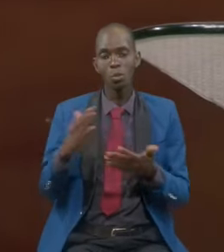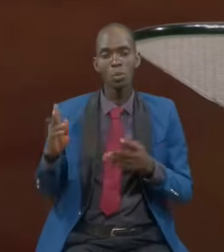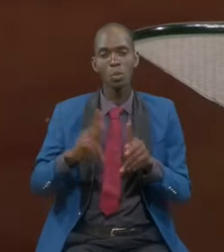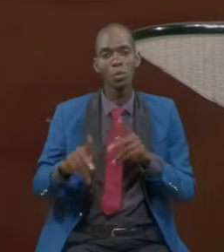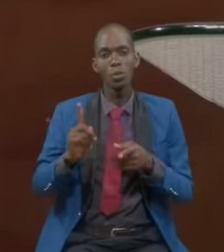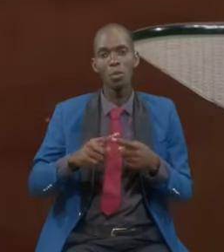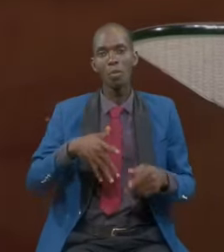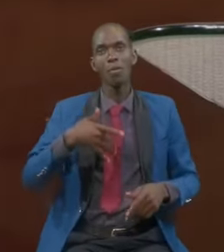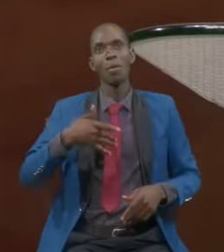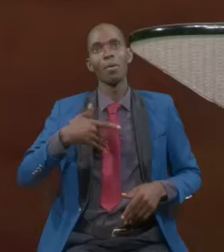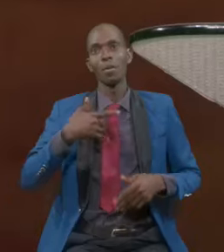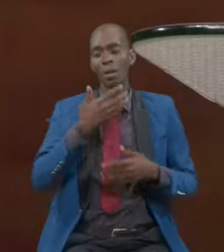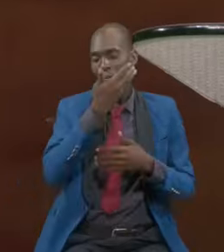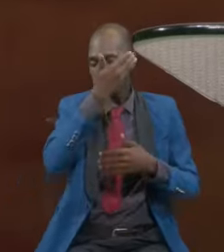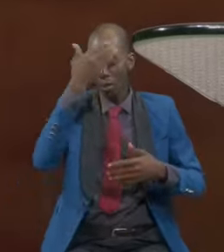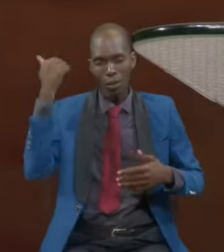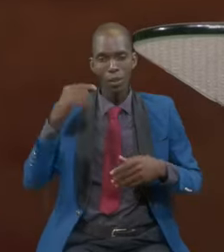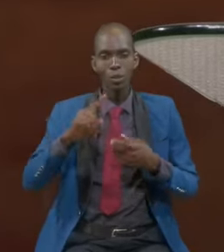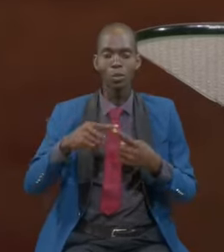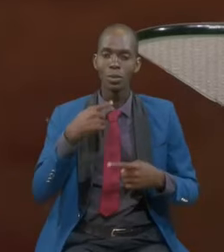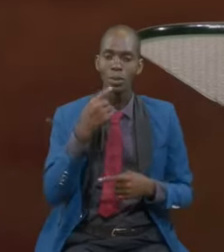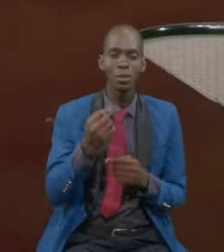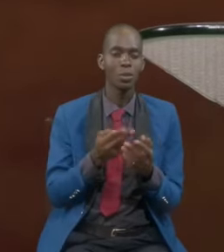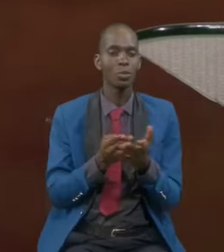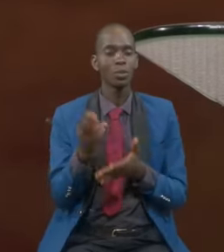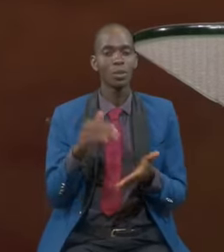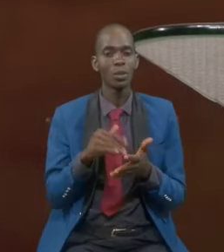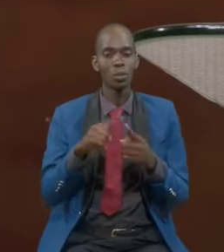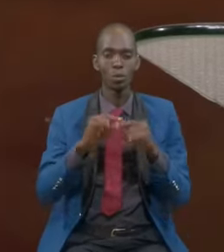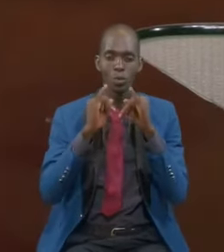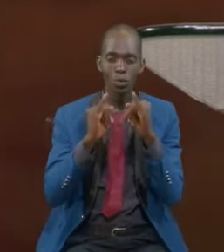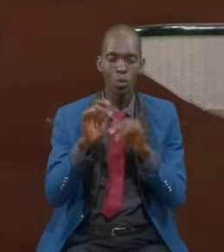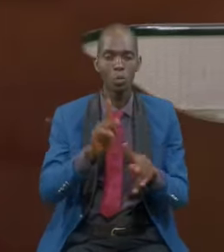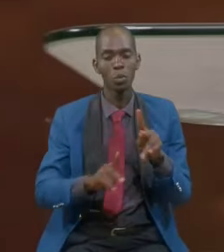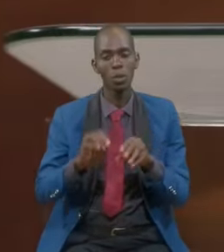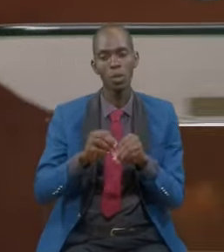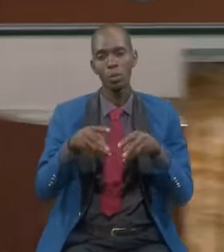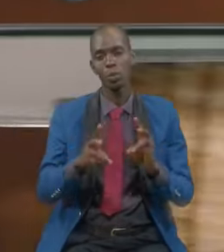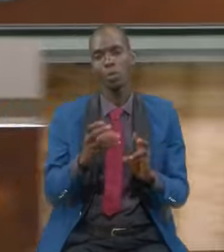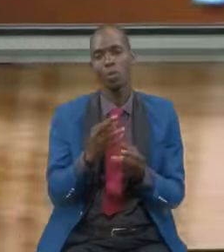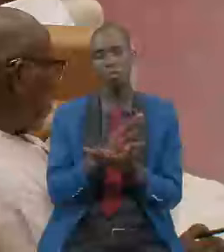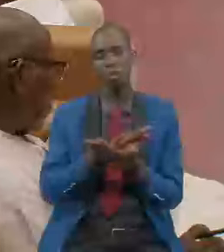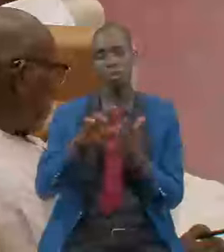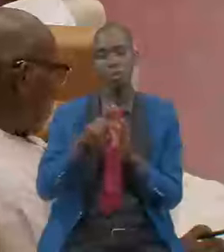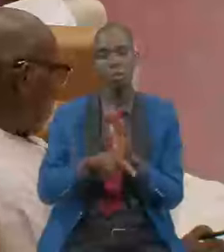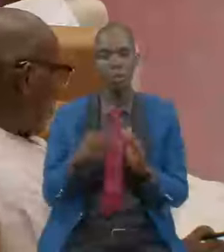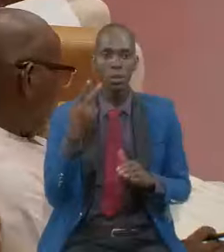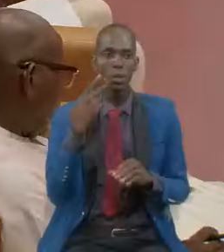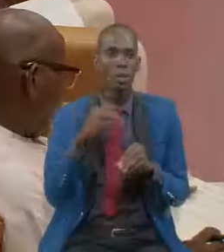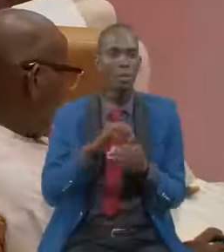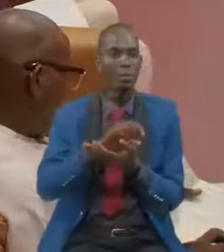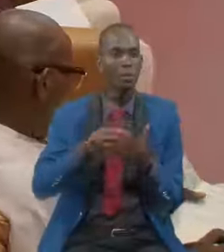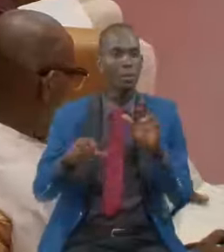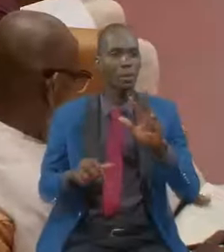to teach the truth, to instruct in the way of righteousness. Look at verse 3. In verse 3,